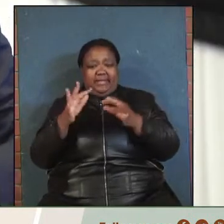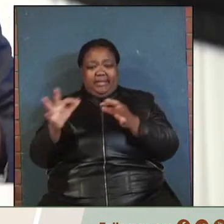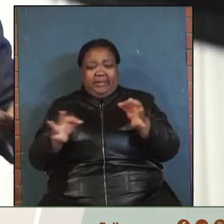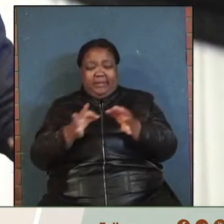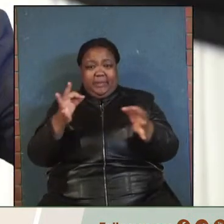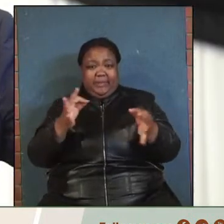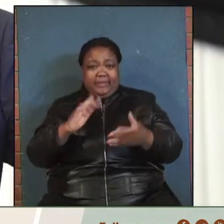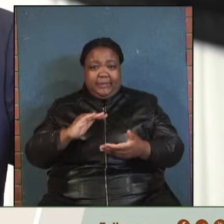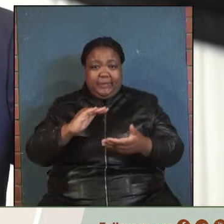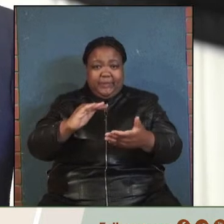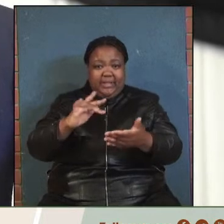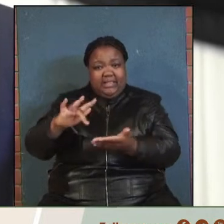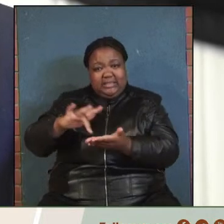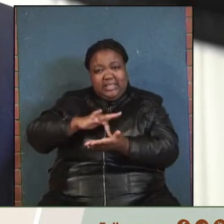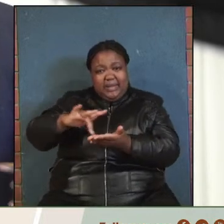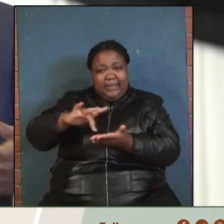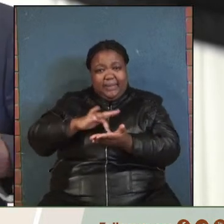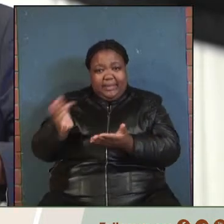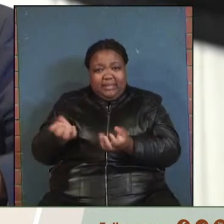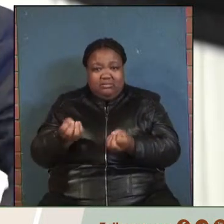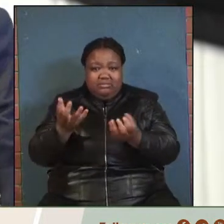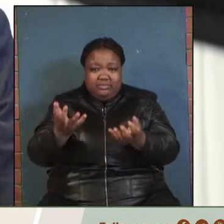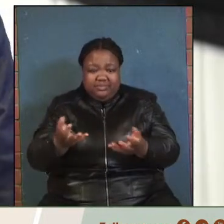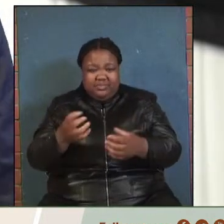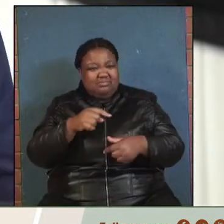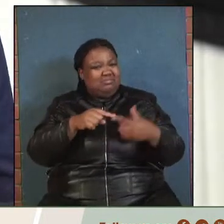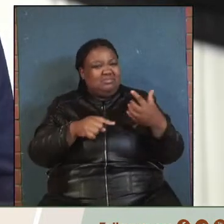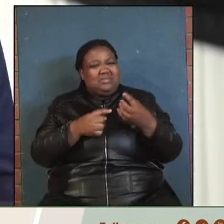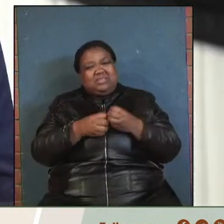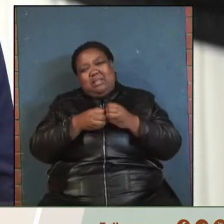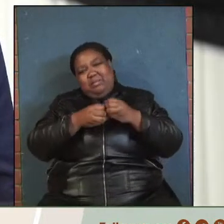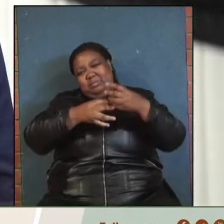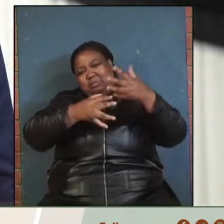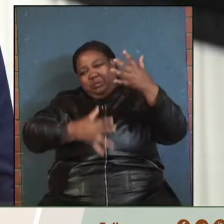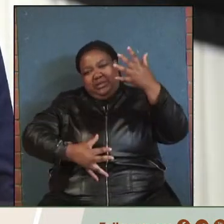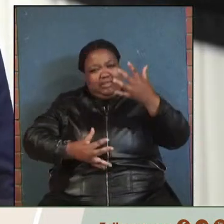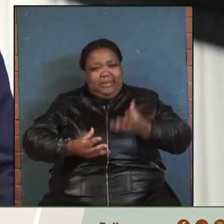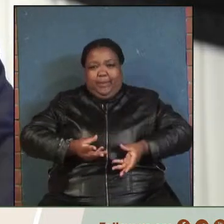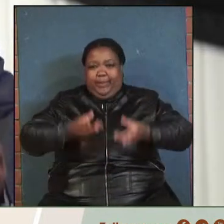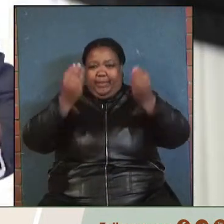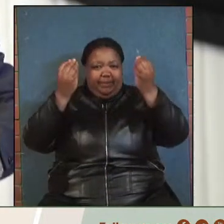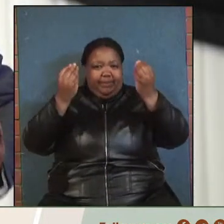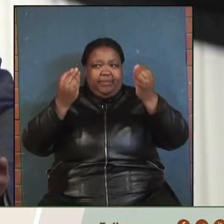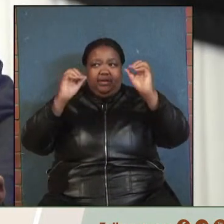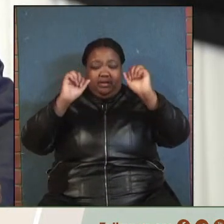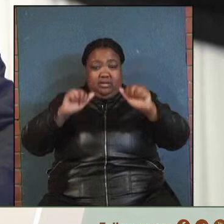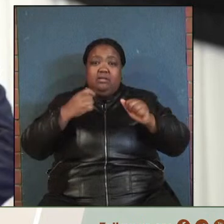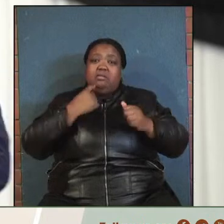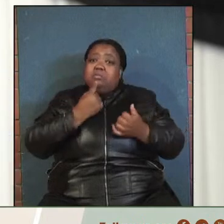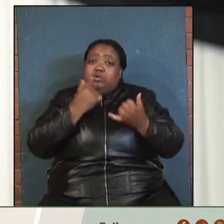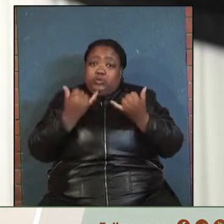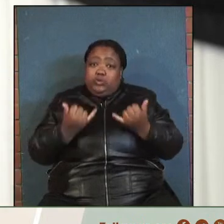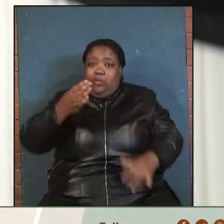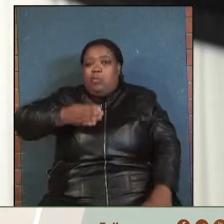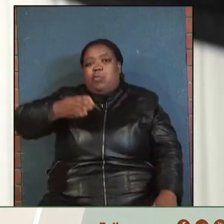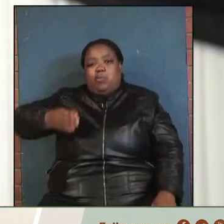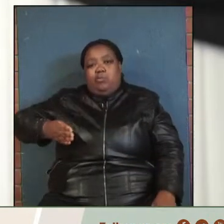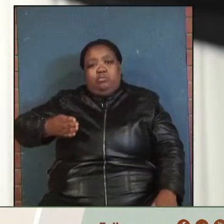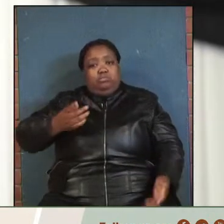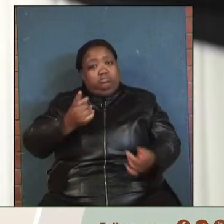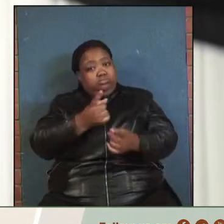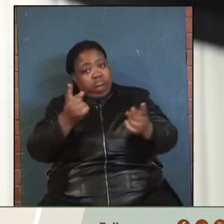the tablets, a lot of things that they got. But they are here. So just to encourage